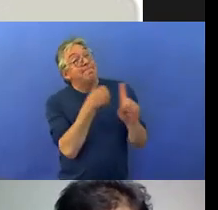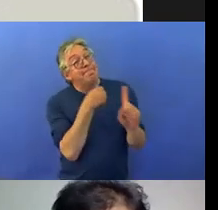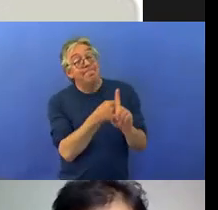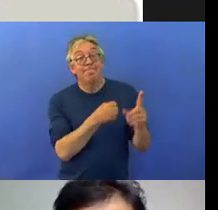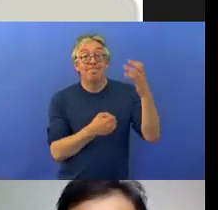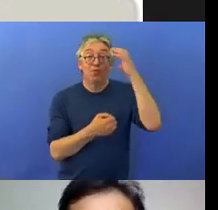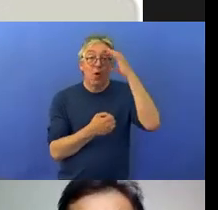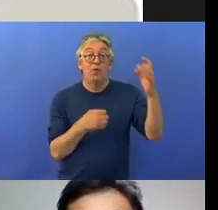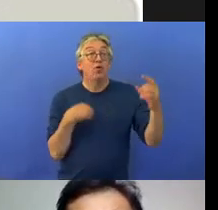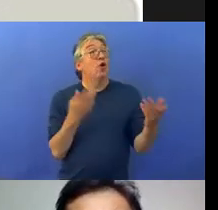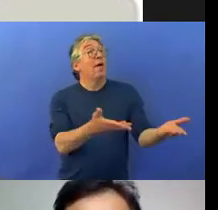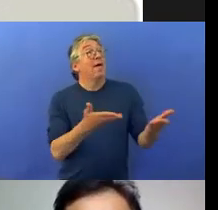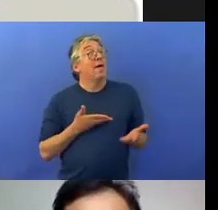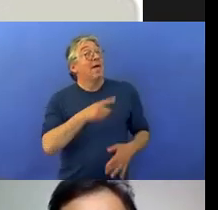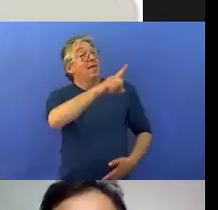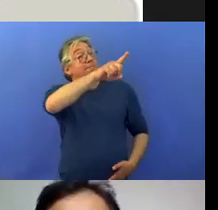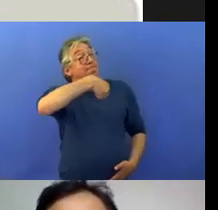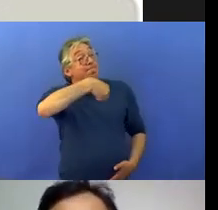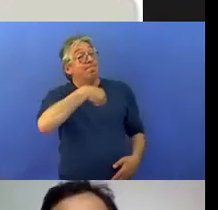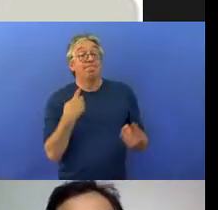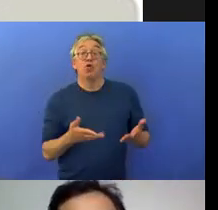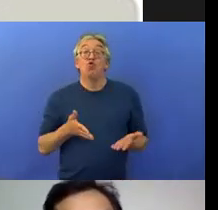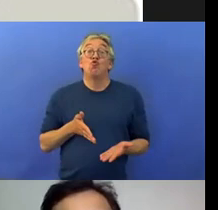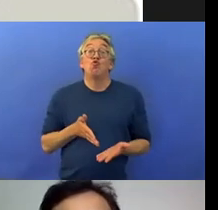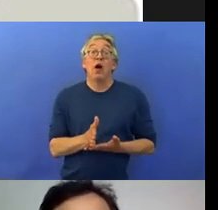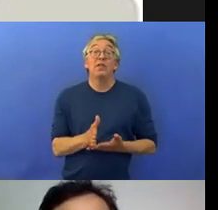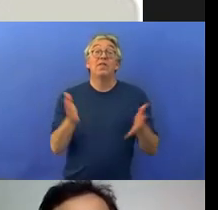our right. Finish.